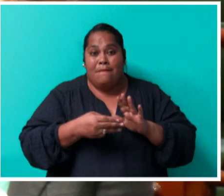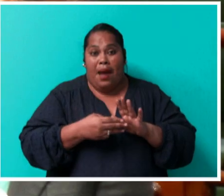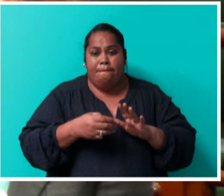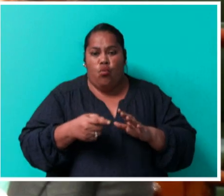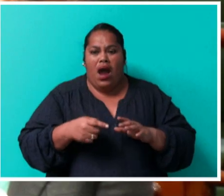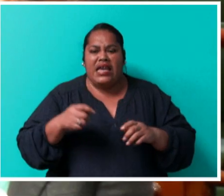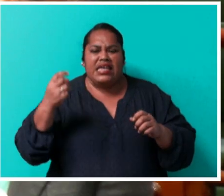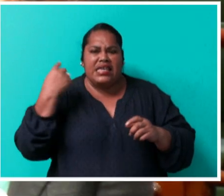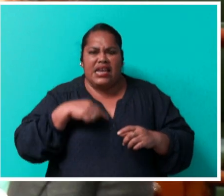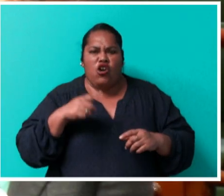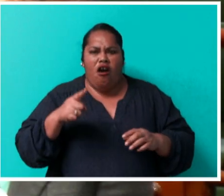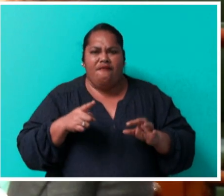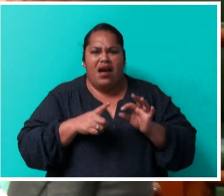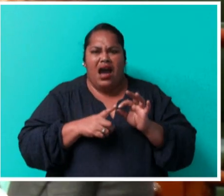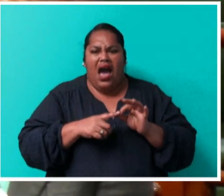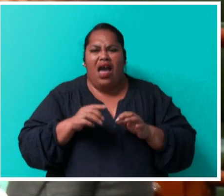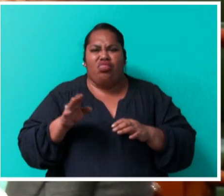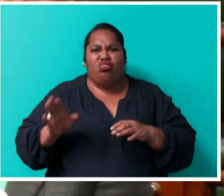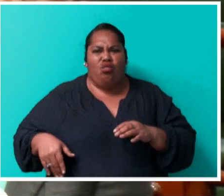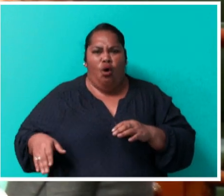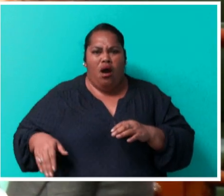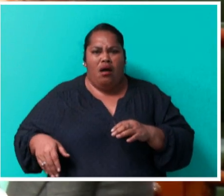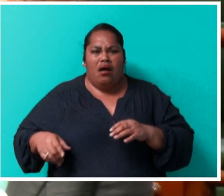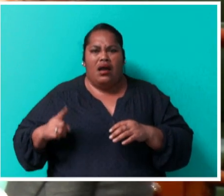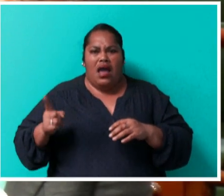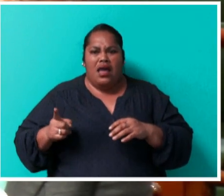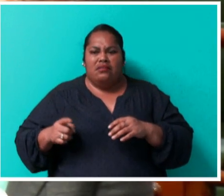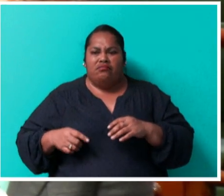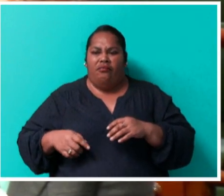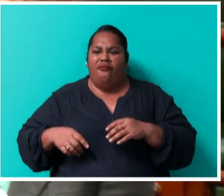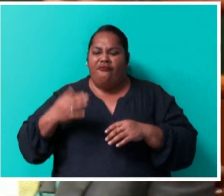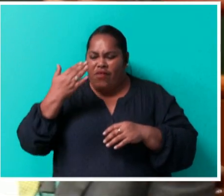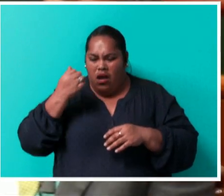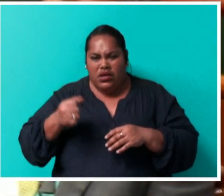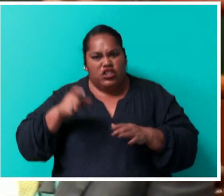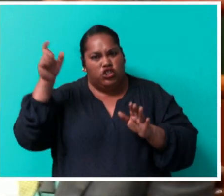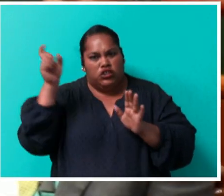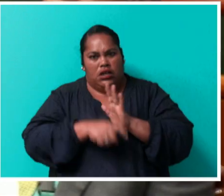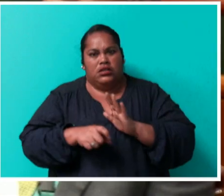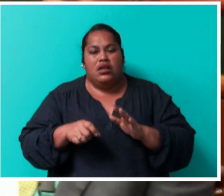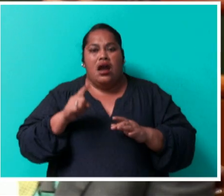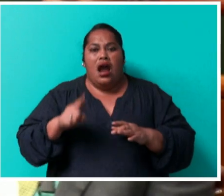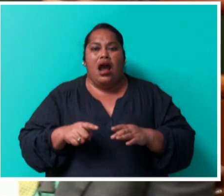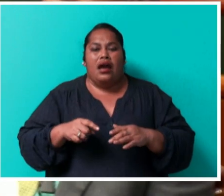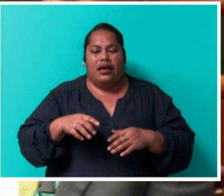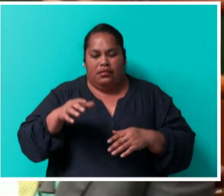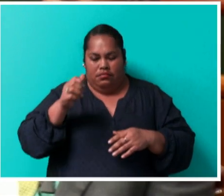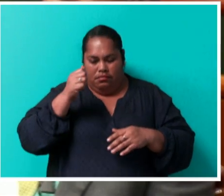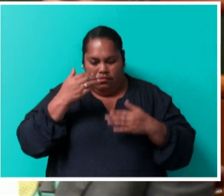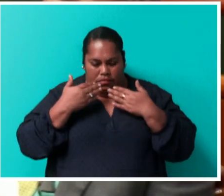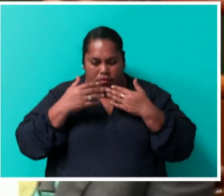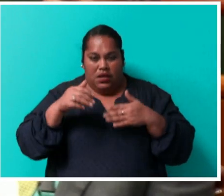dog, where a suspect was identified and charged. I acknowledge public concern regarding